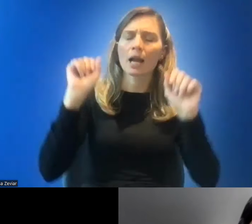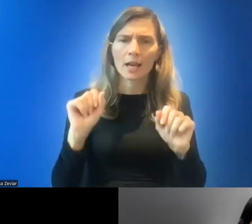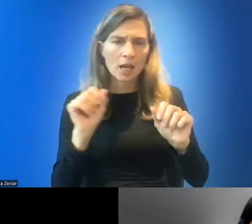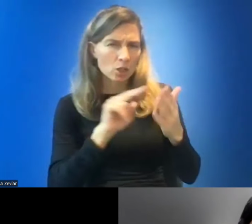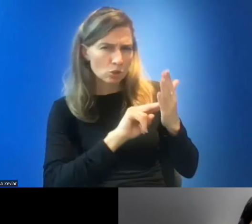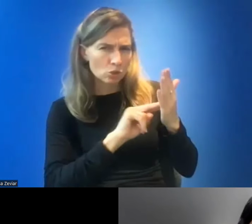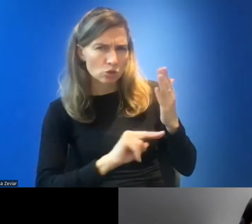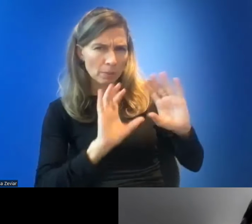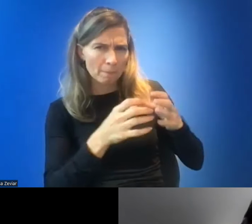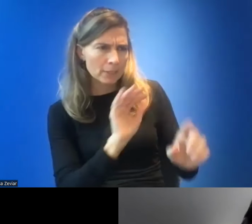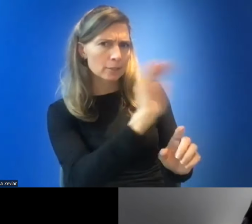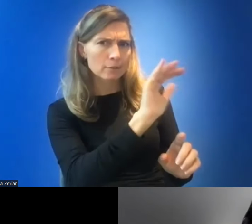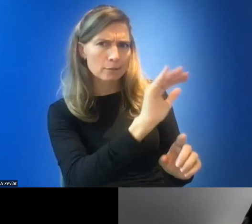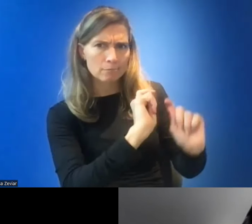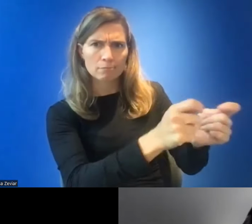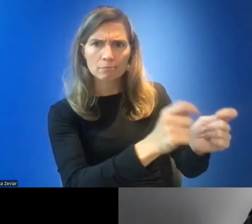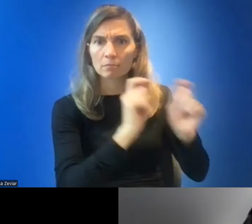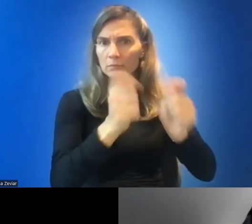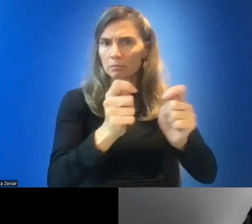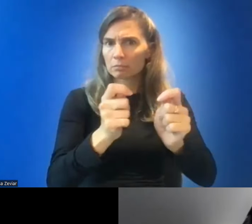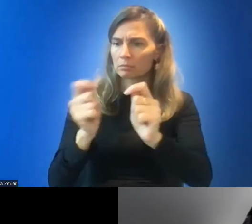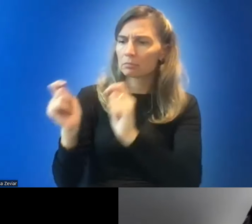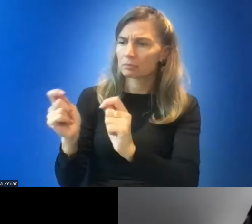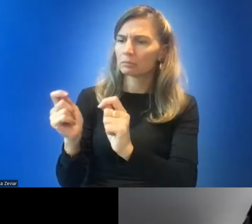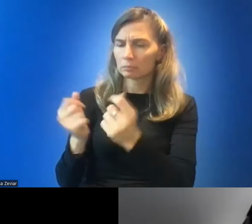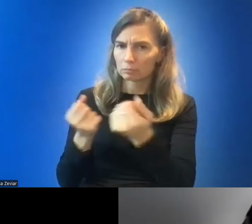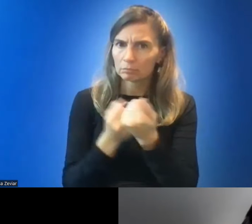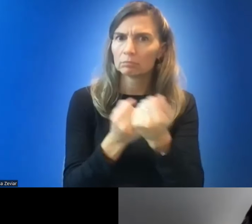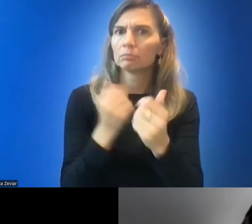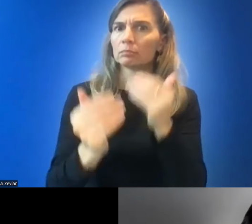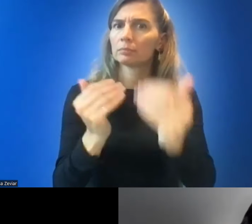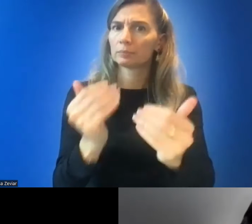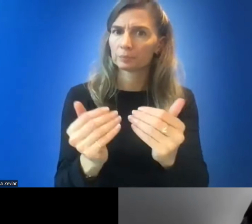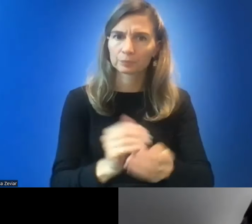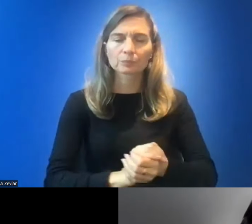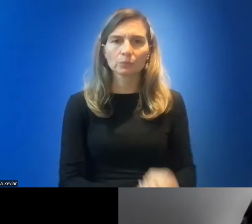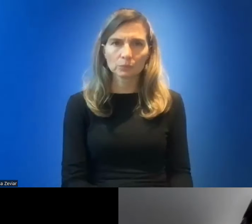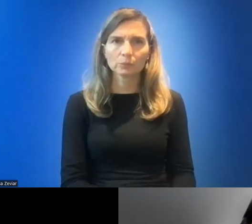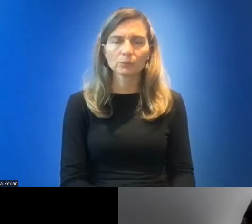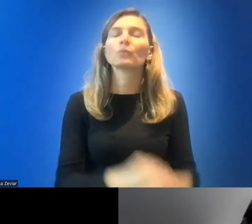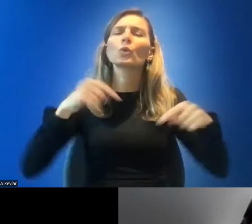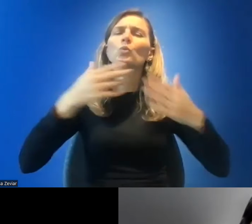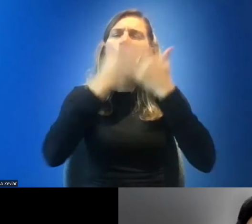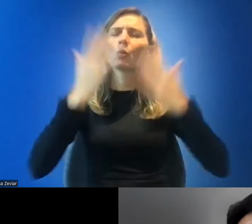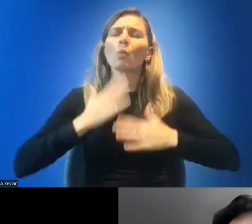going to explore how it is possible to bring to light issues